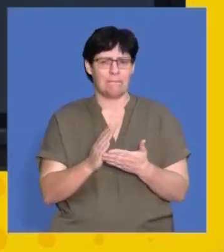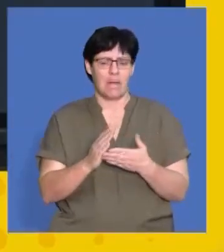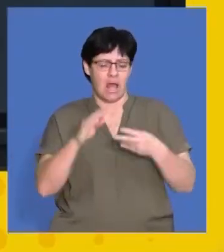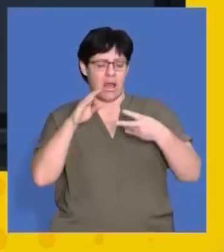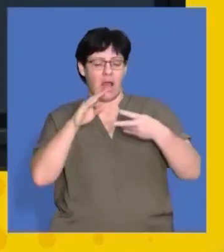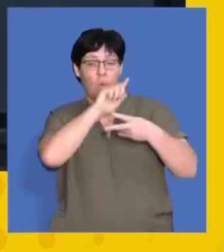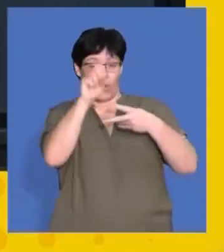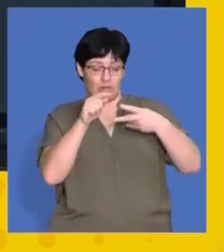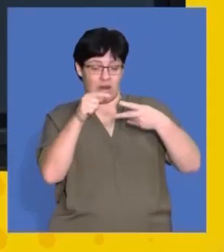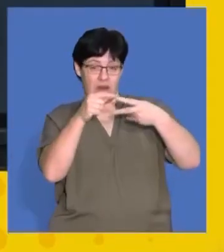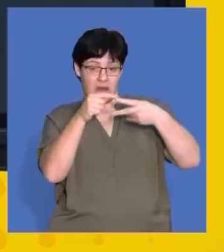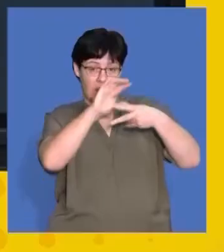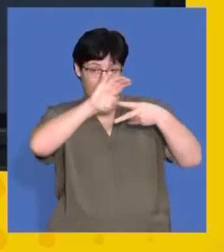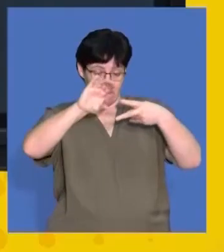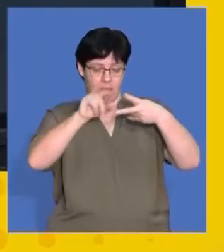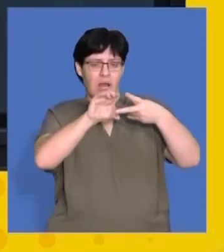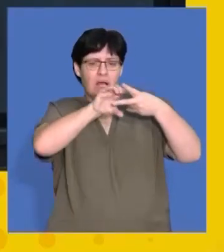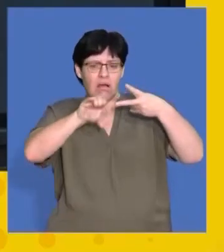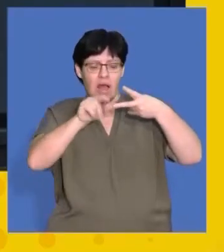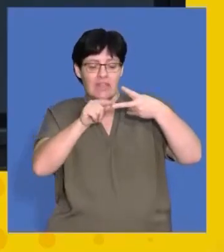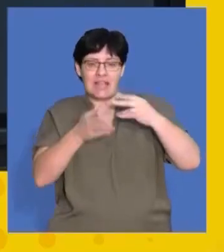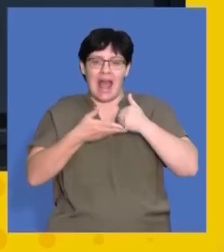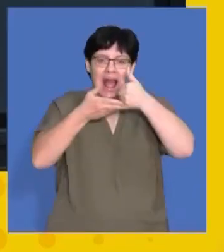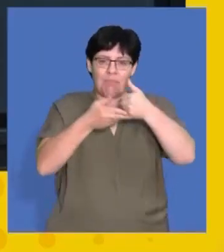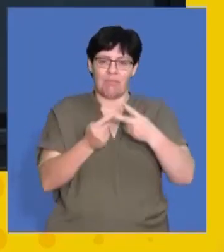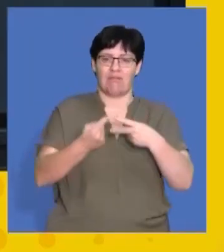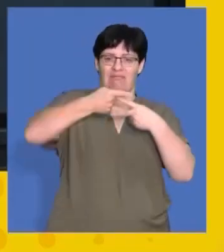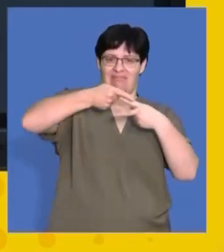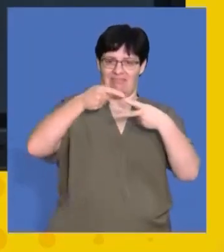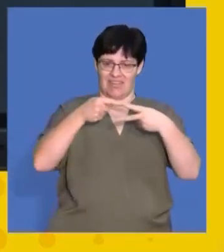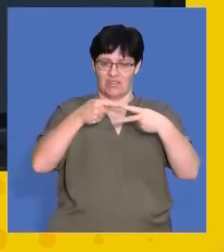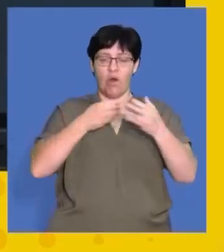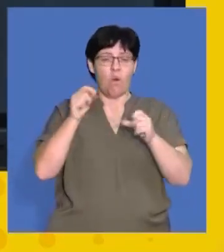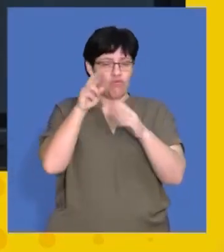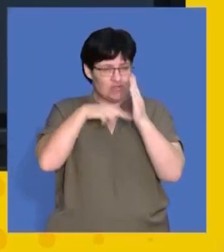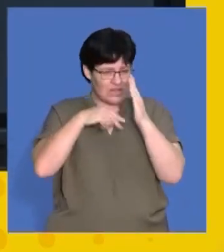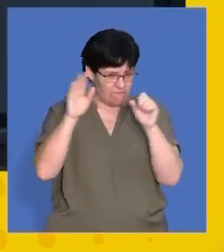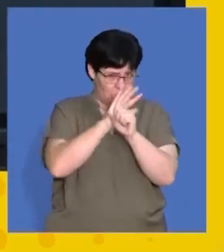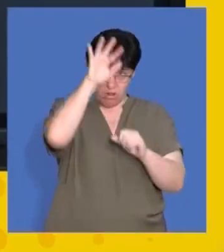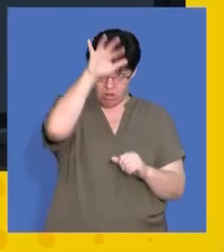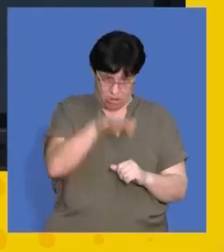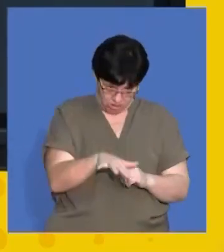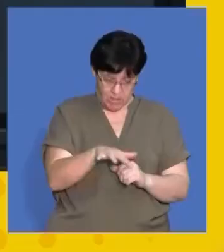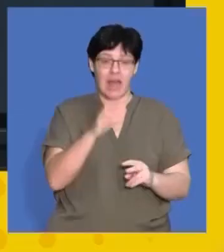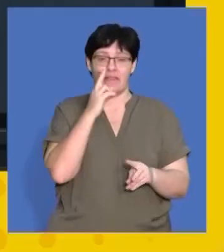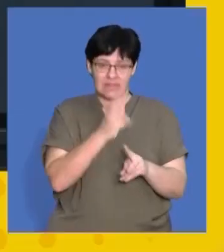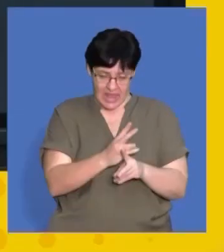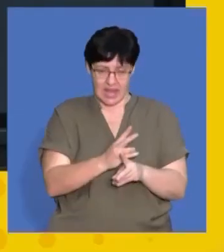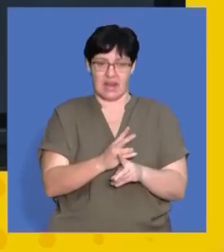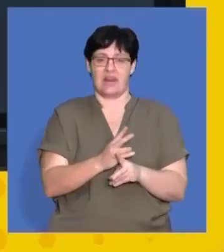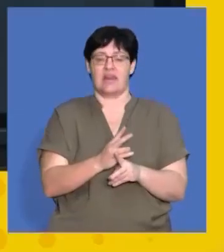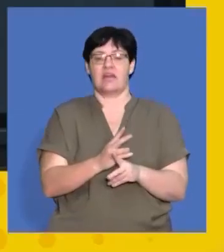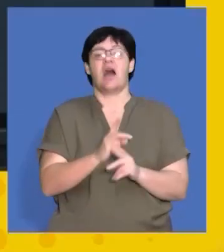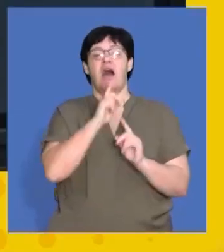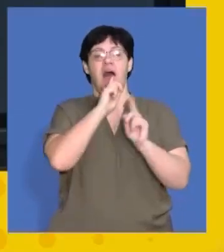the question helps you with the first part. So read the entire question, it's a good habit to get into, and then go on